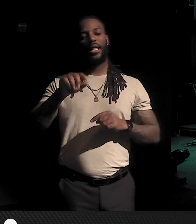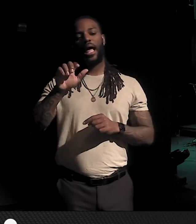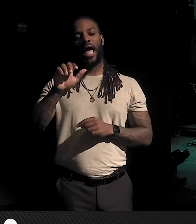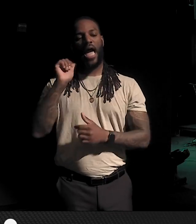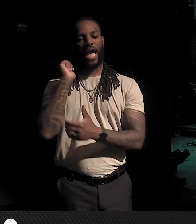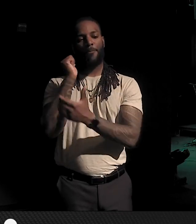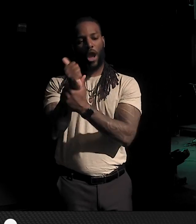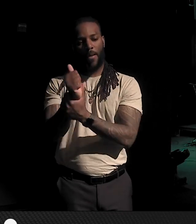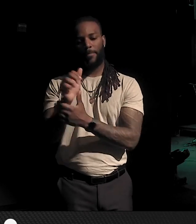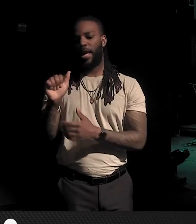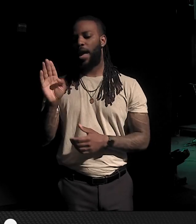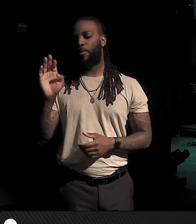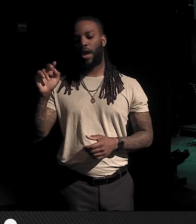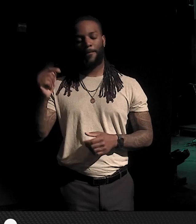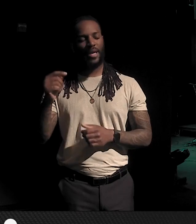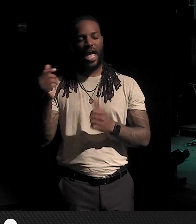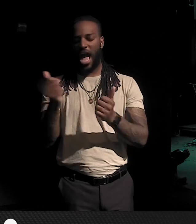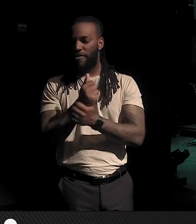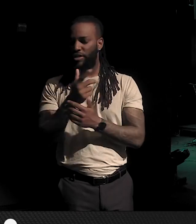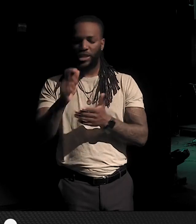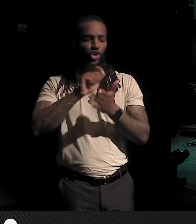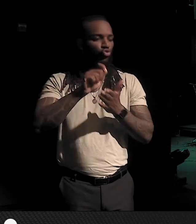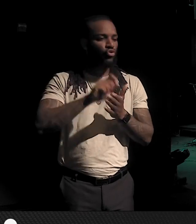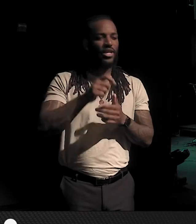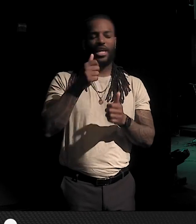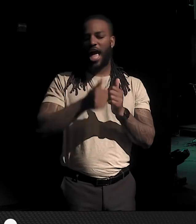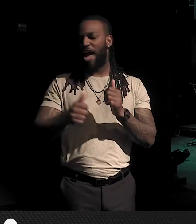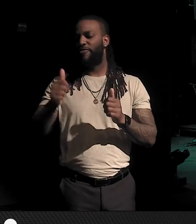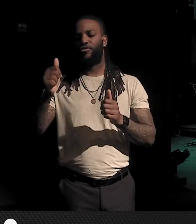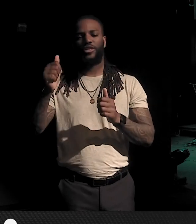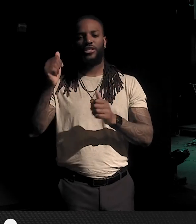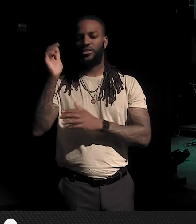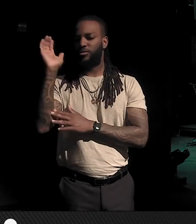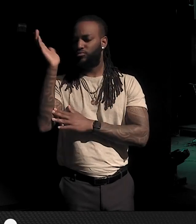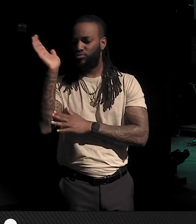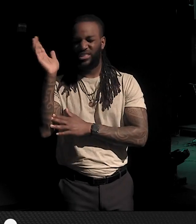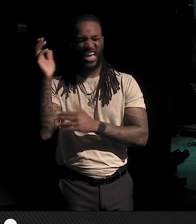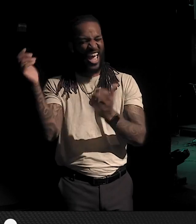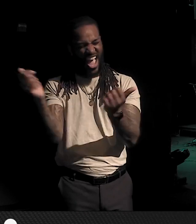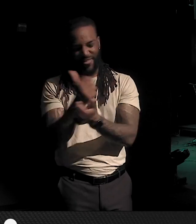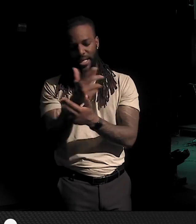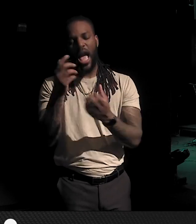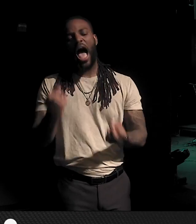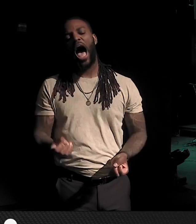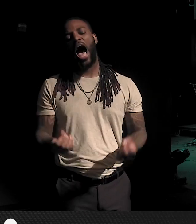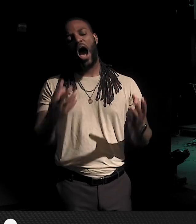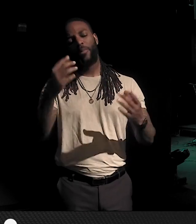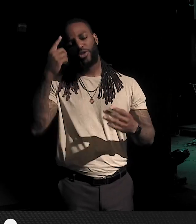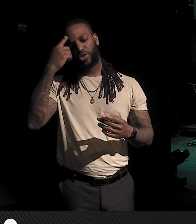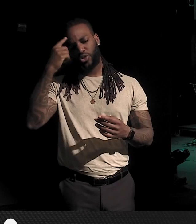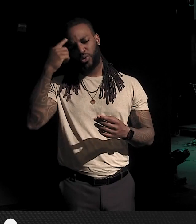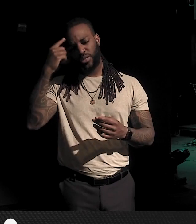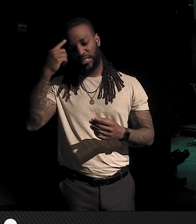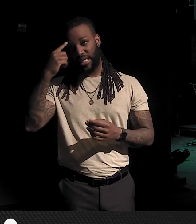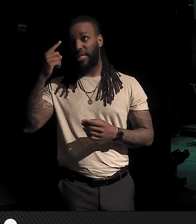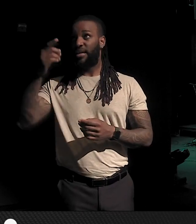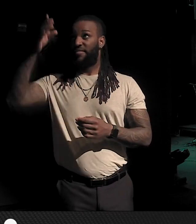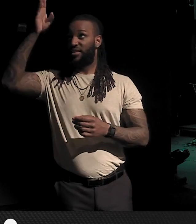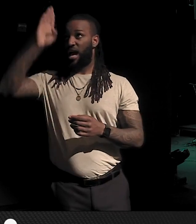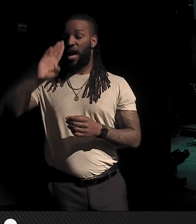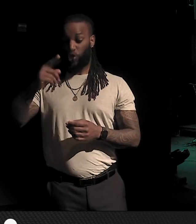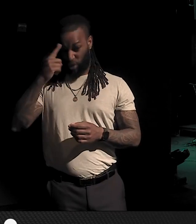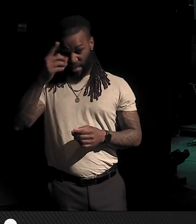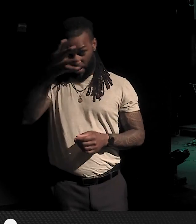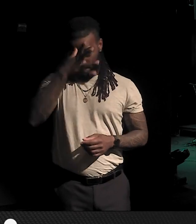Abraham, tell today, every book written, every sermon preached, every seminary, every everything. How much do you think of God man has understood yet to